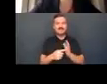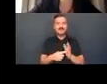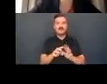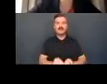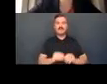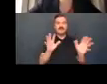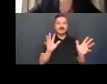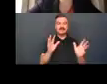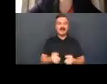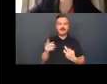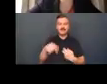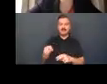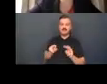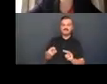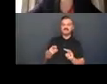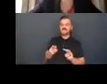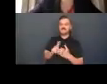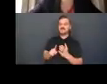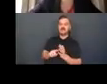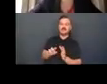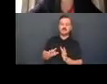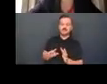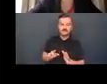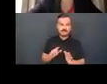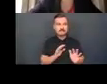surveillance and rigidity beneficiaries live with.